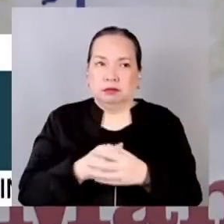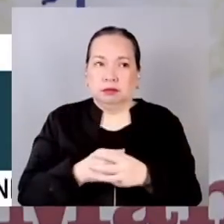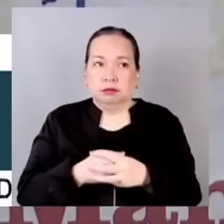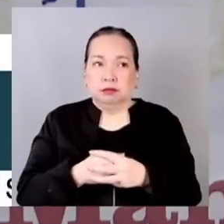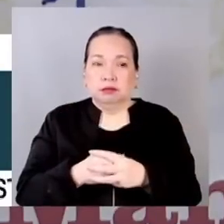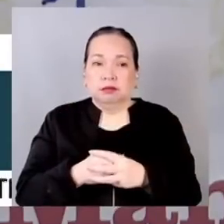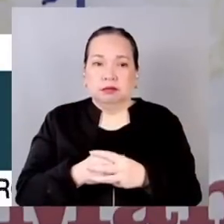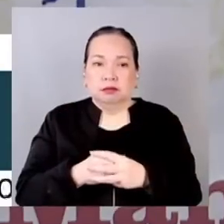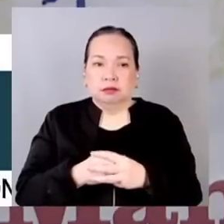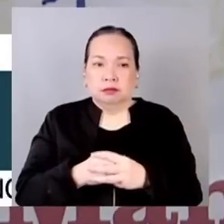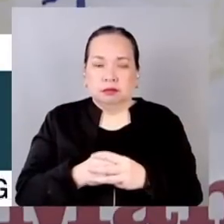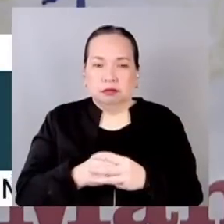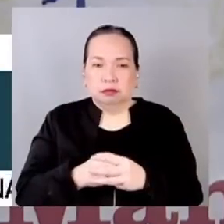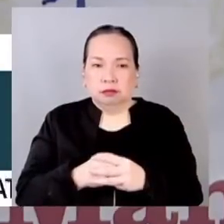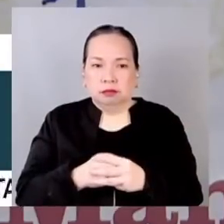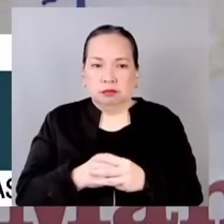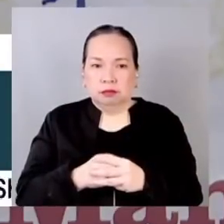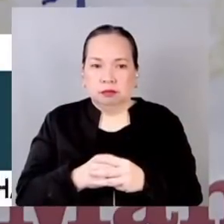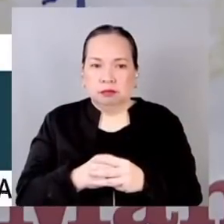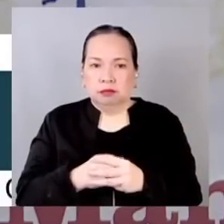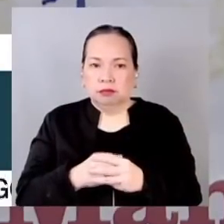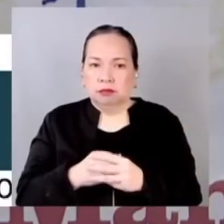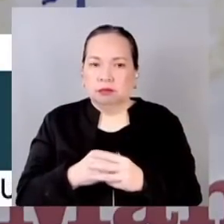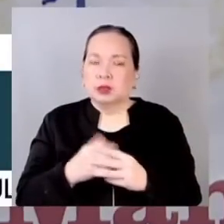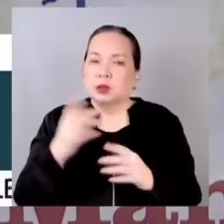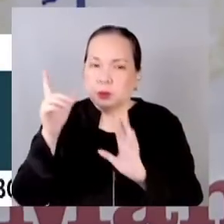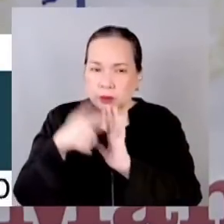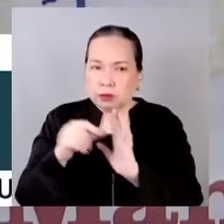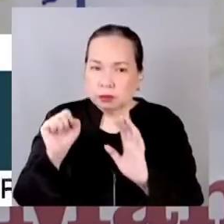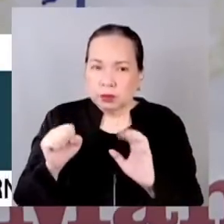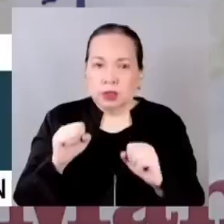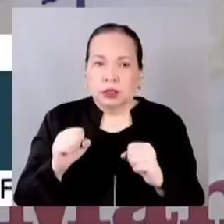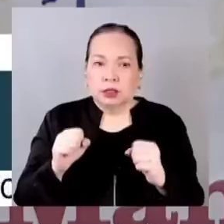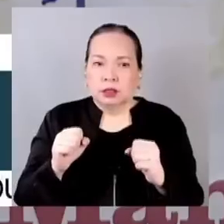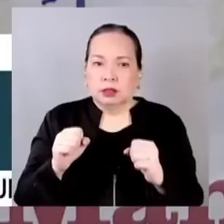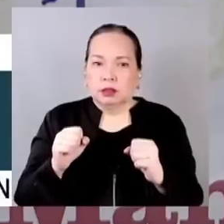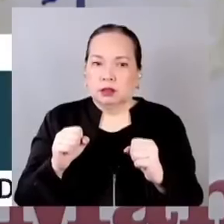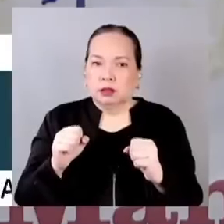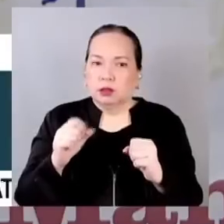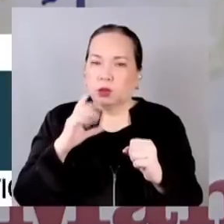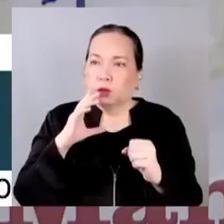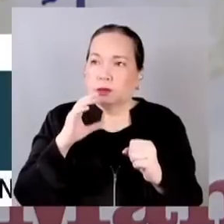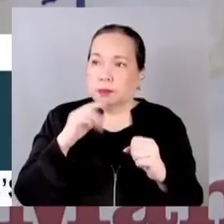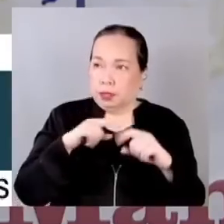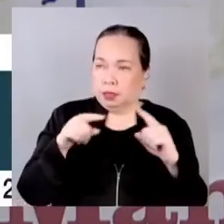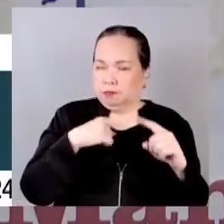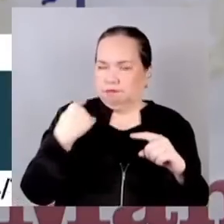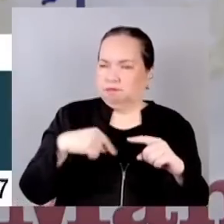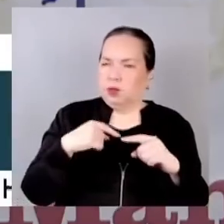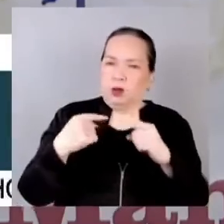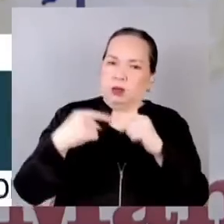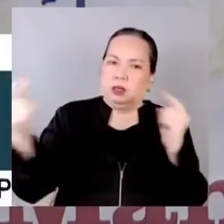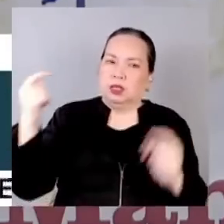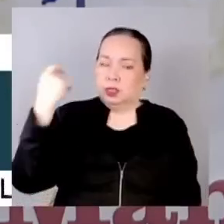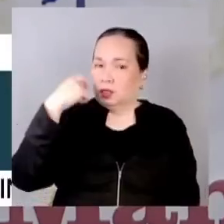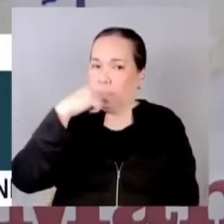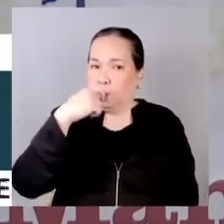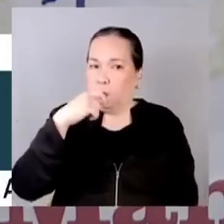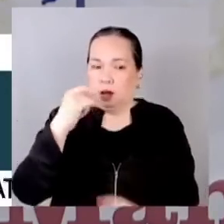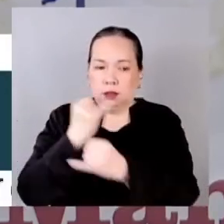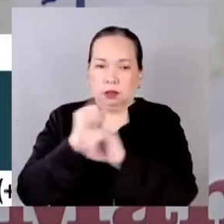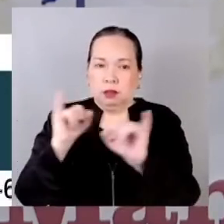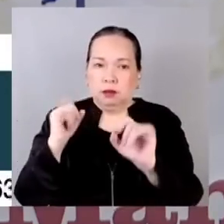is suffice to unequivocally oppose Taiwan independence rather than stoking the